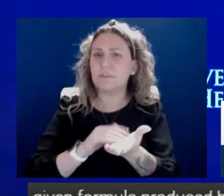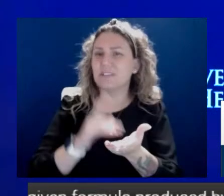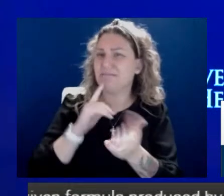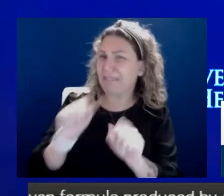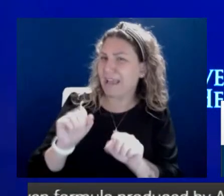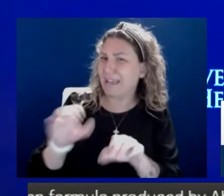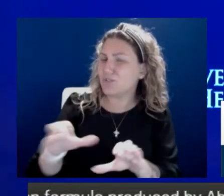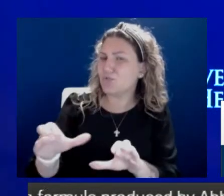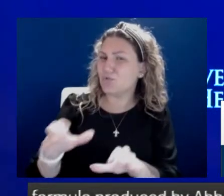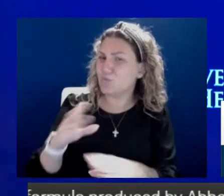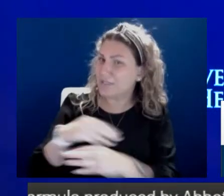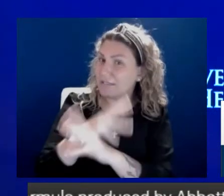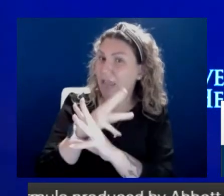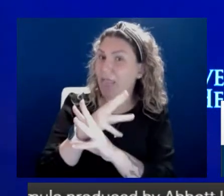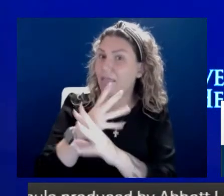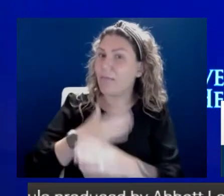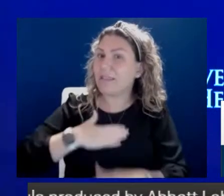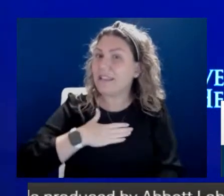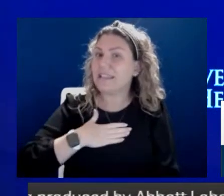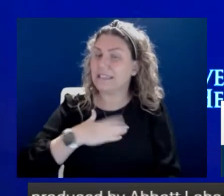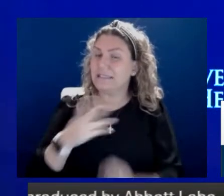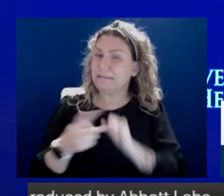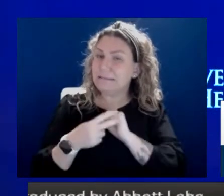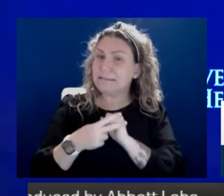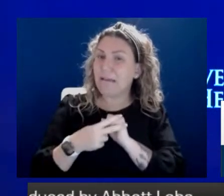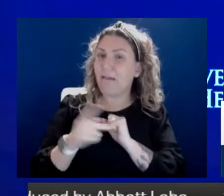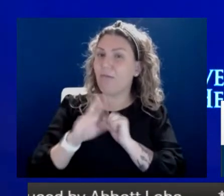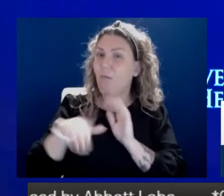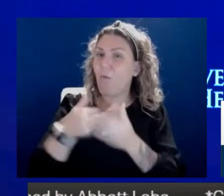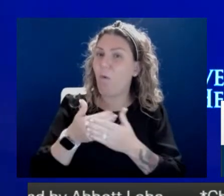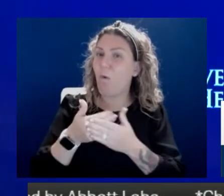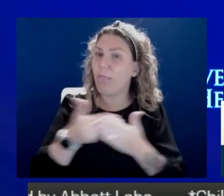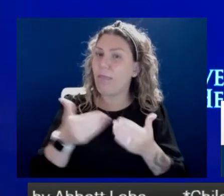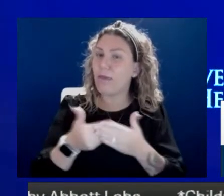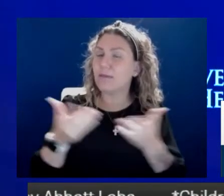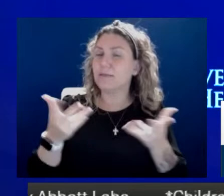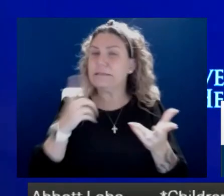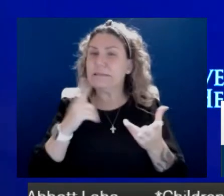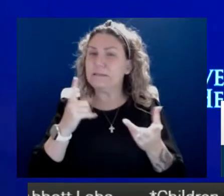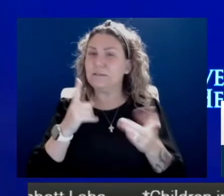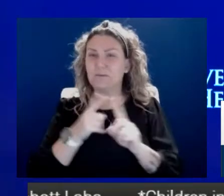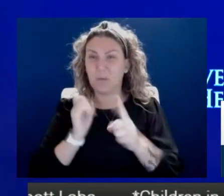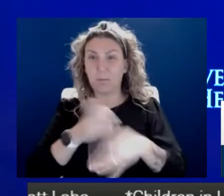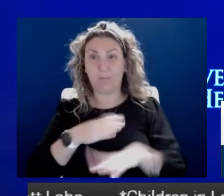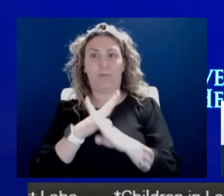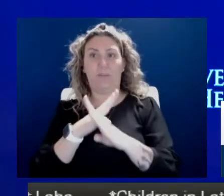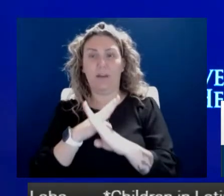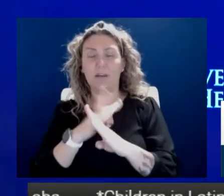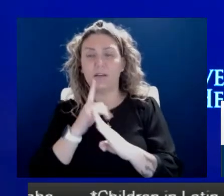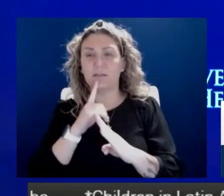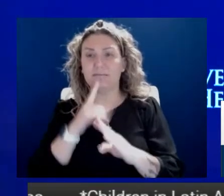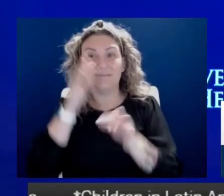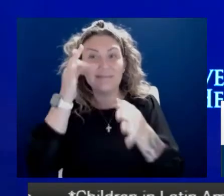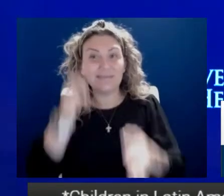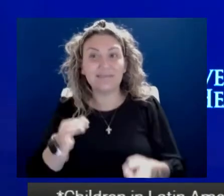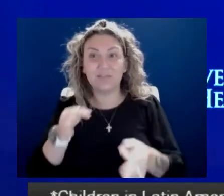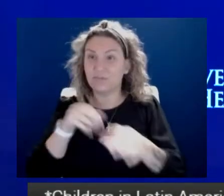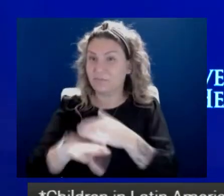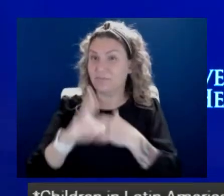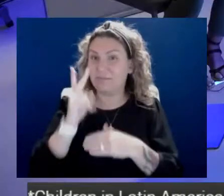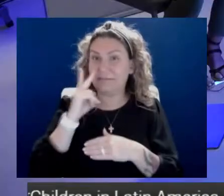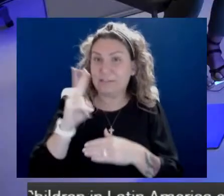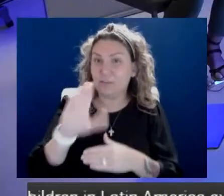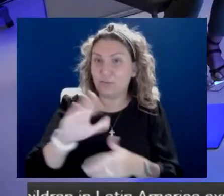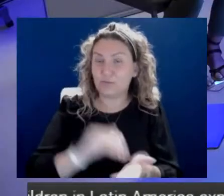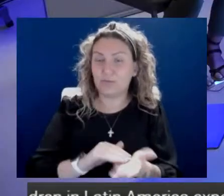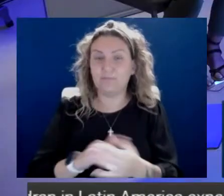telehealth to save on a lot of those things that are contributing factors that are preventing patients from making decisions to just come in and see their doctor. All right, Gail.